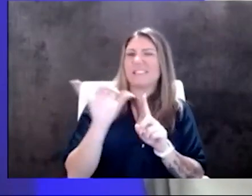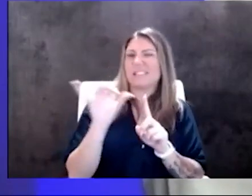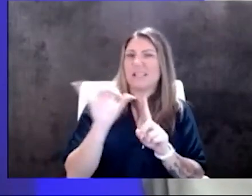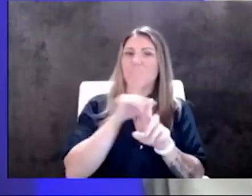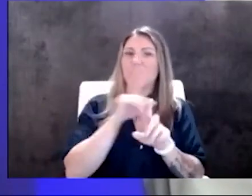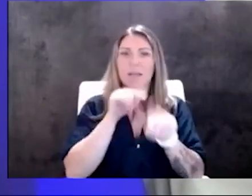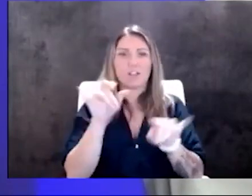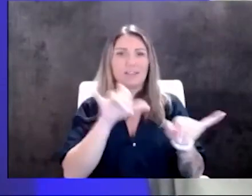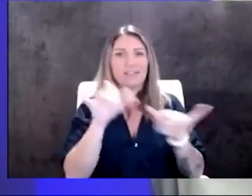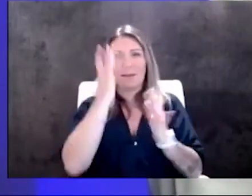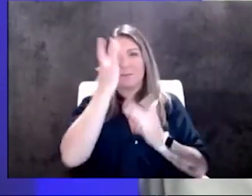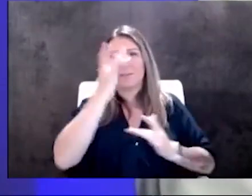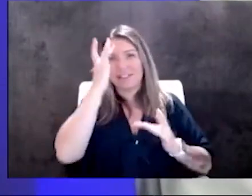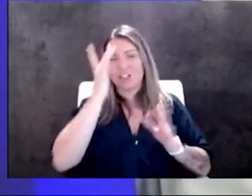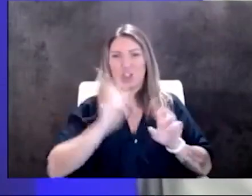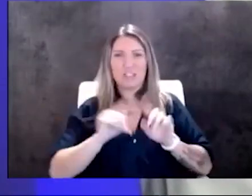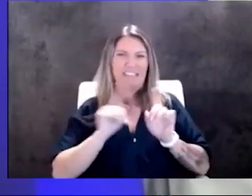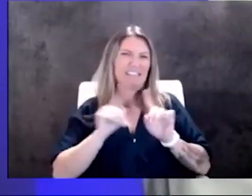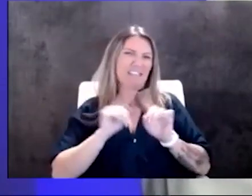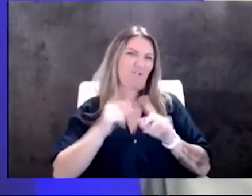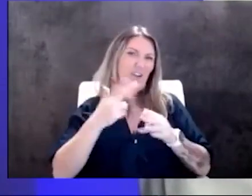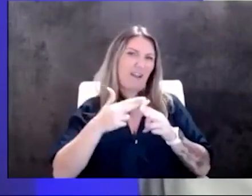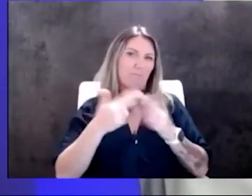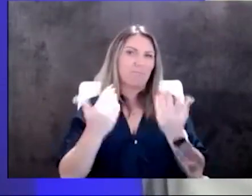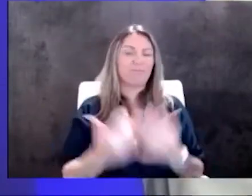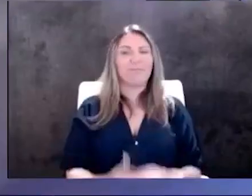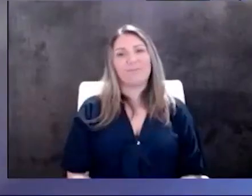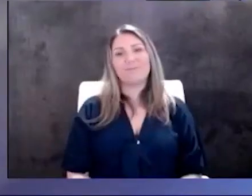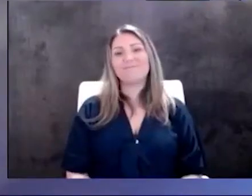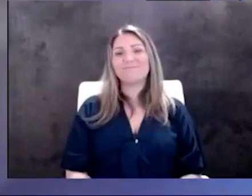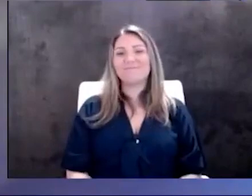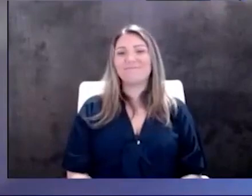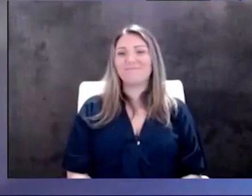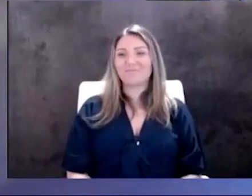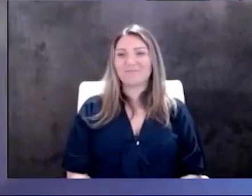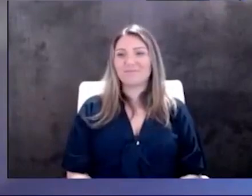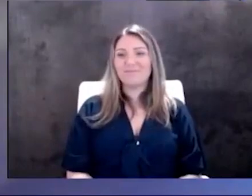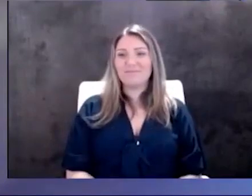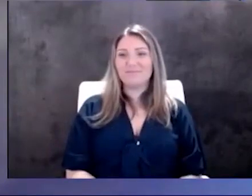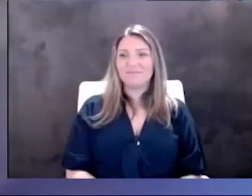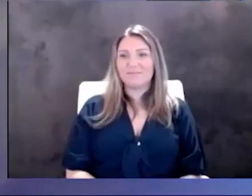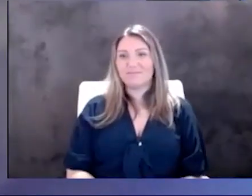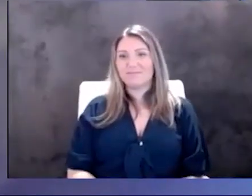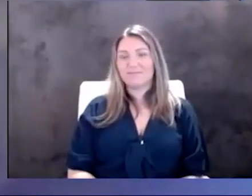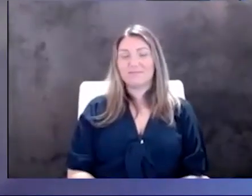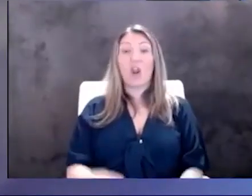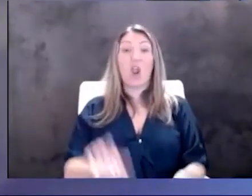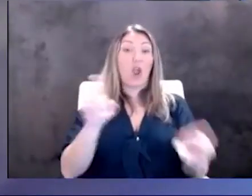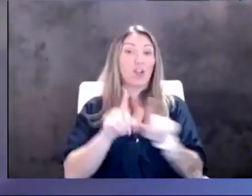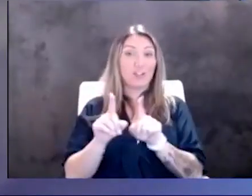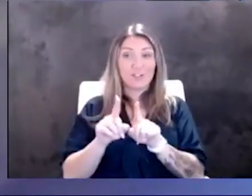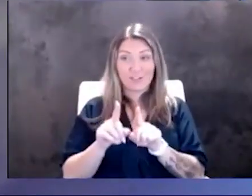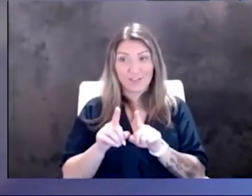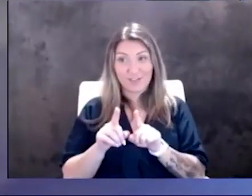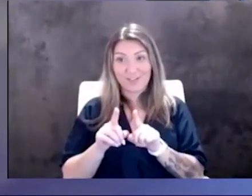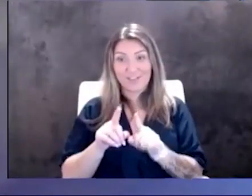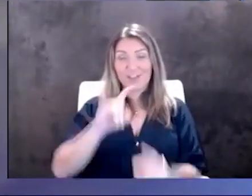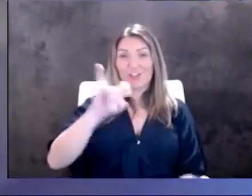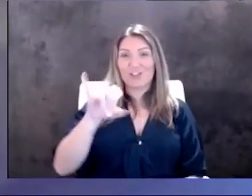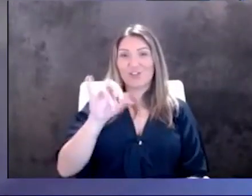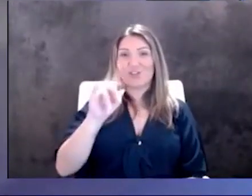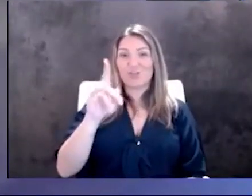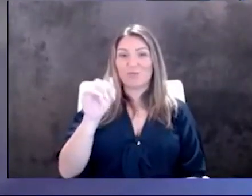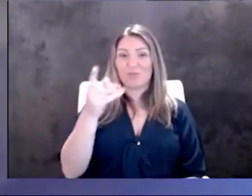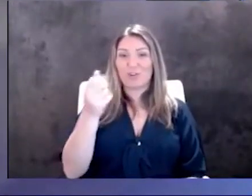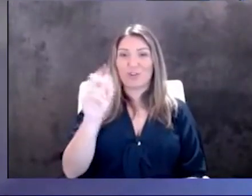of a different way to call it. So yes. Okay, just making sure. Okay, also, Jupiter is asking, is it